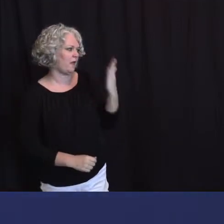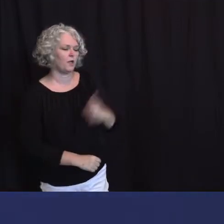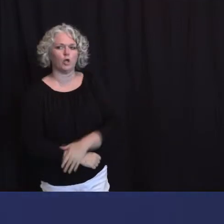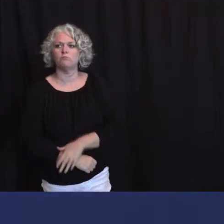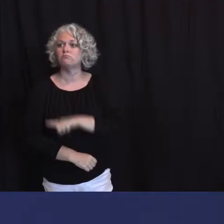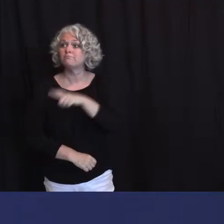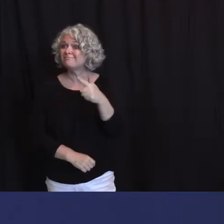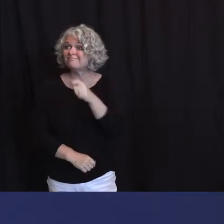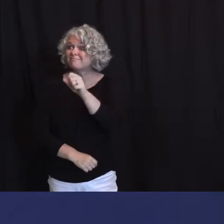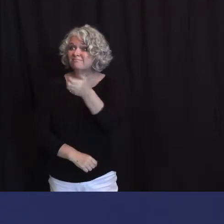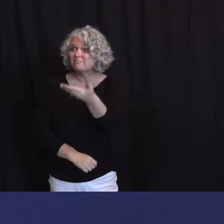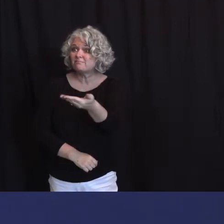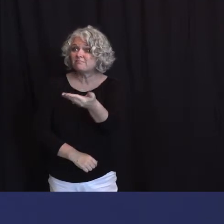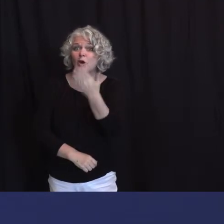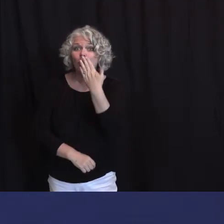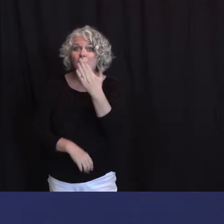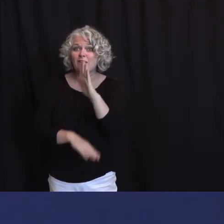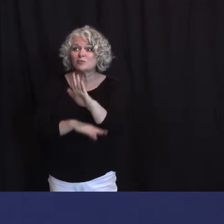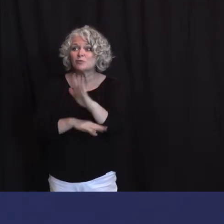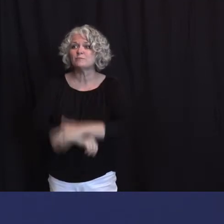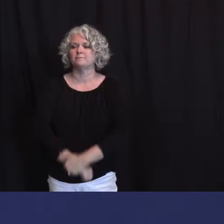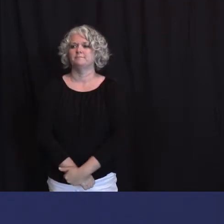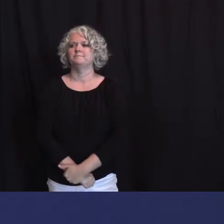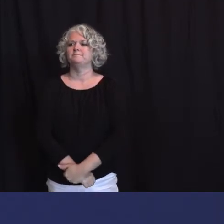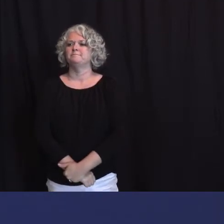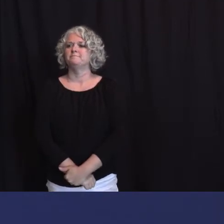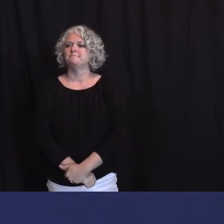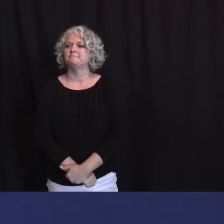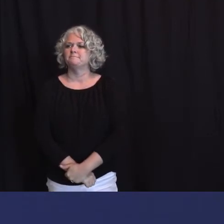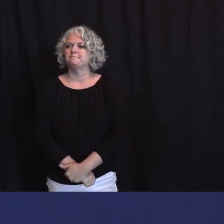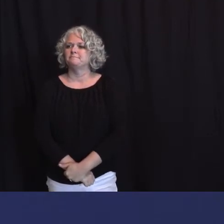righty. Good afternoon. Good afternoon. You?